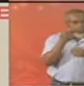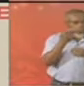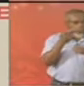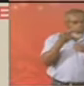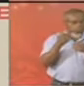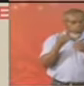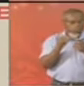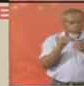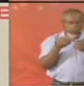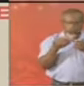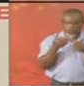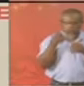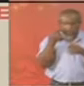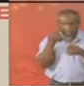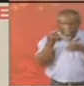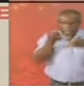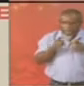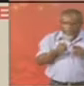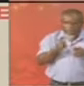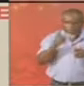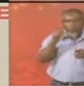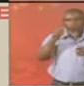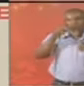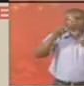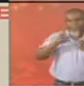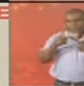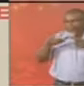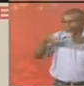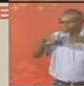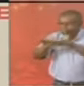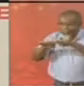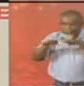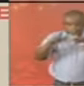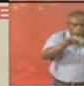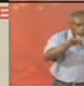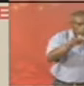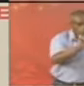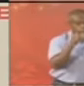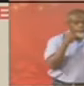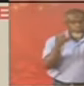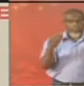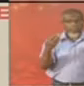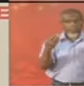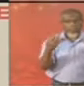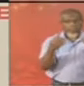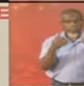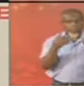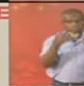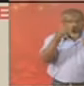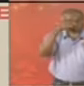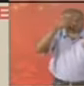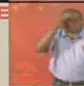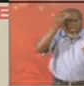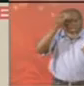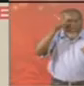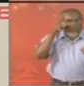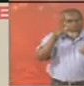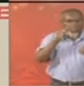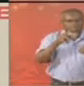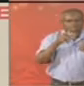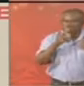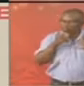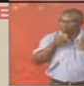closures, sometimes curfews, things that you would see applied in other countries, those are the fastest ways to reduce